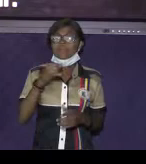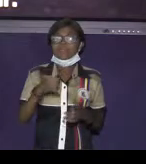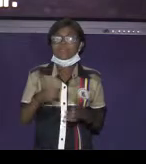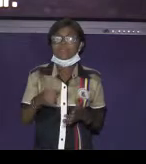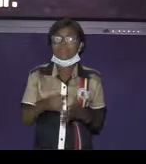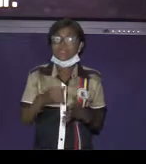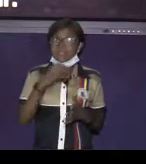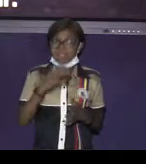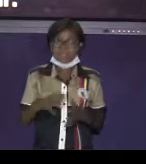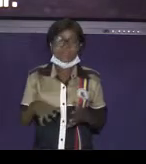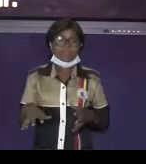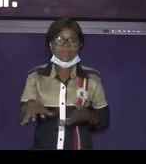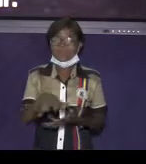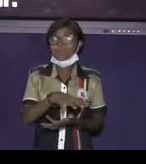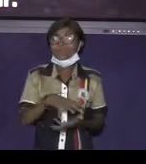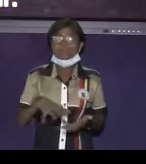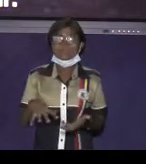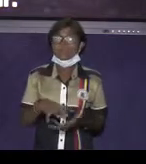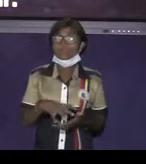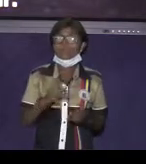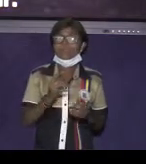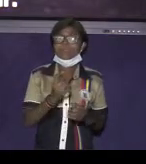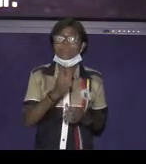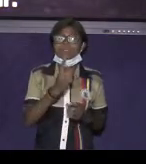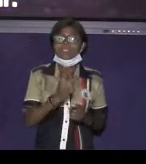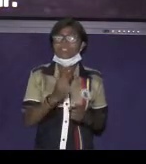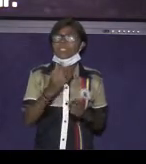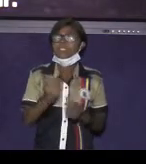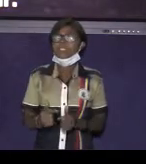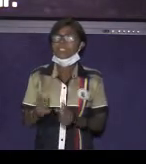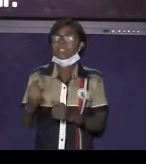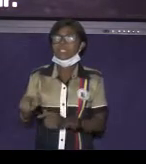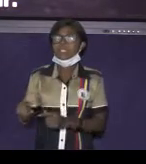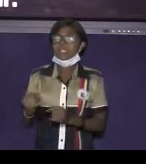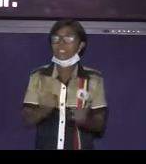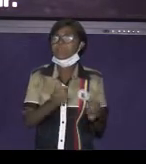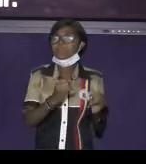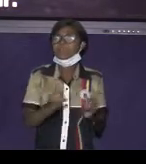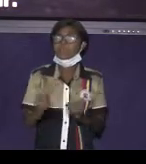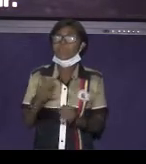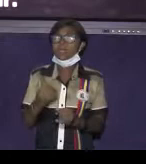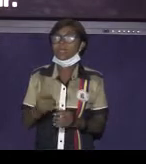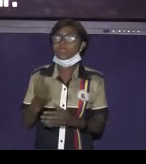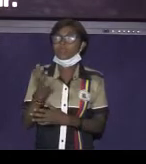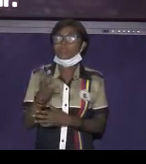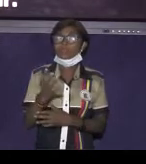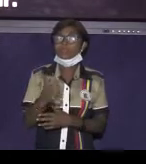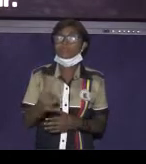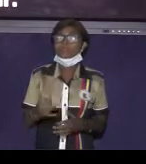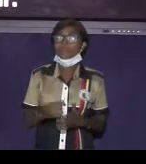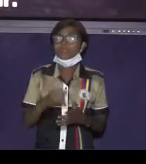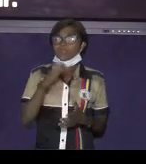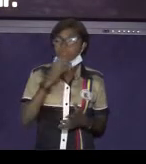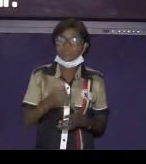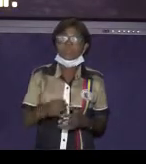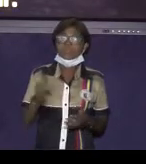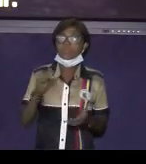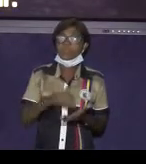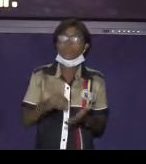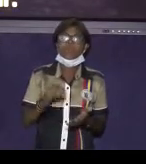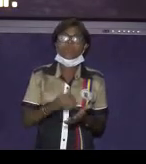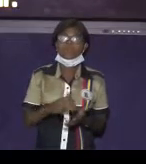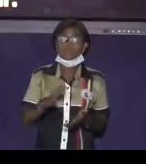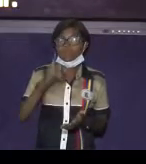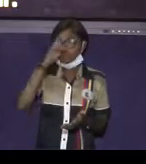scattered individual trees. It is often believed that savannas featured widely